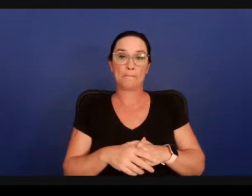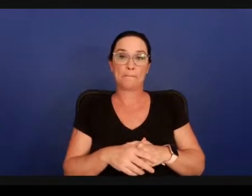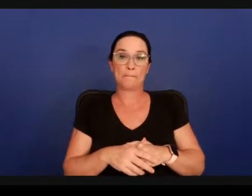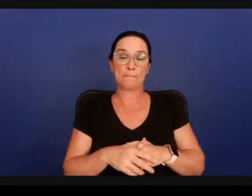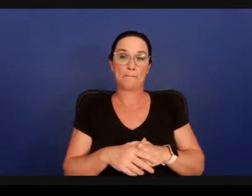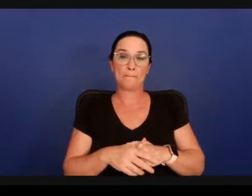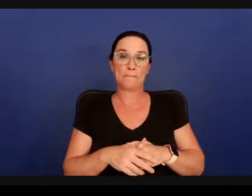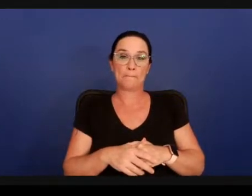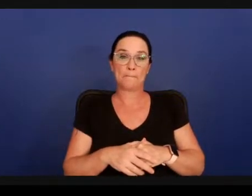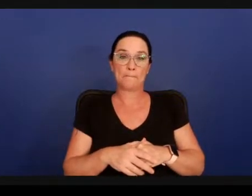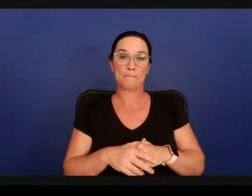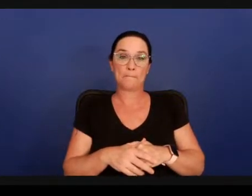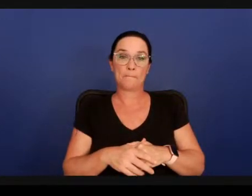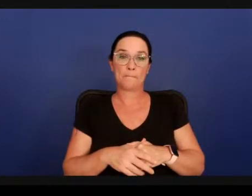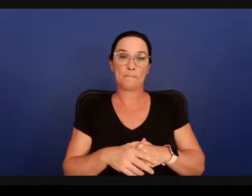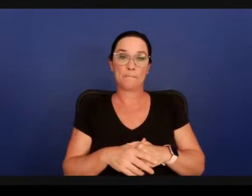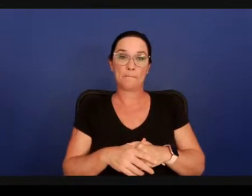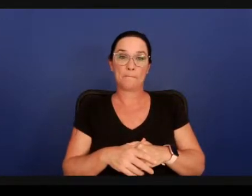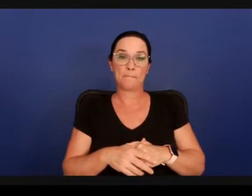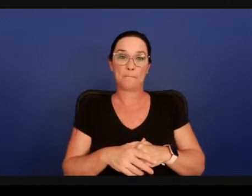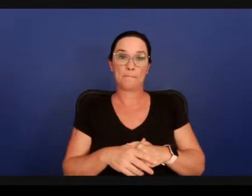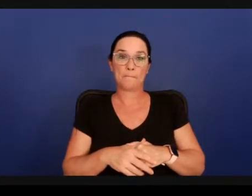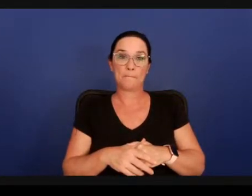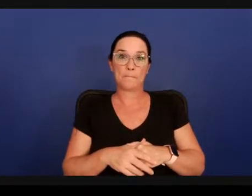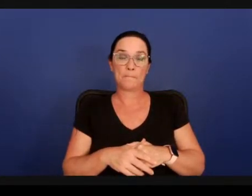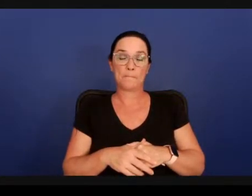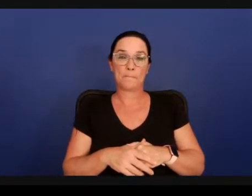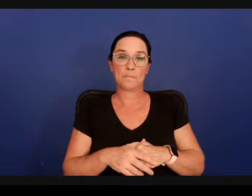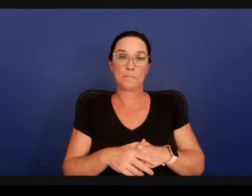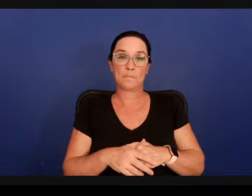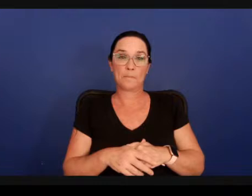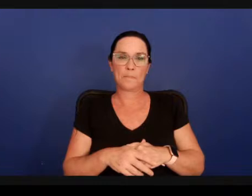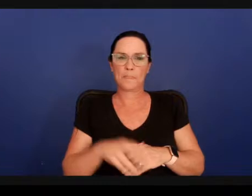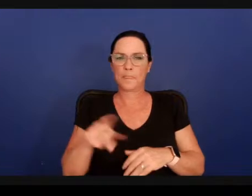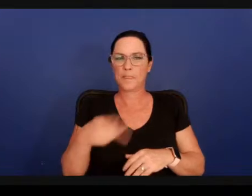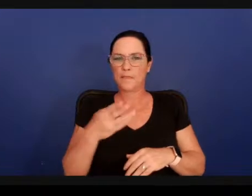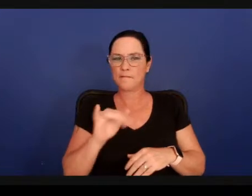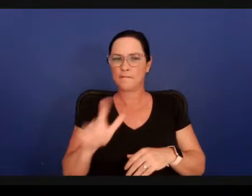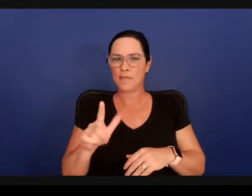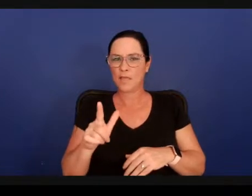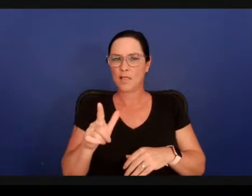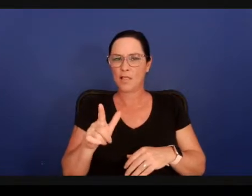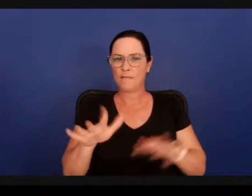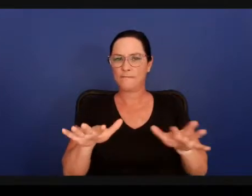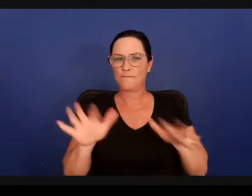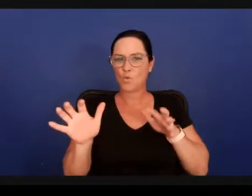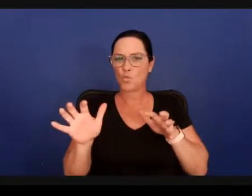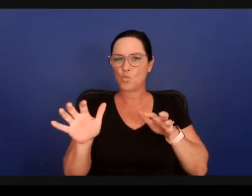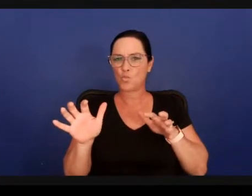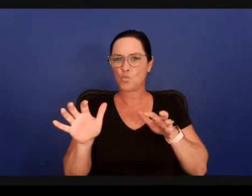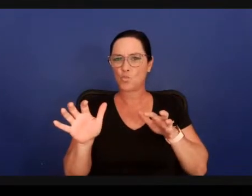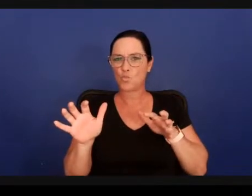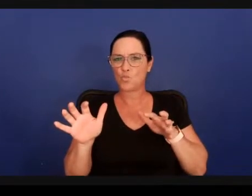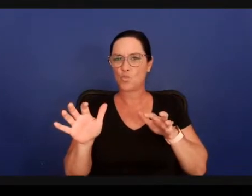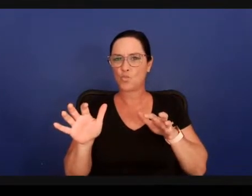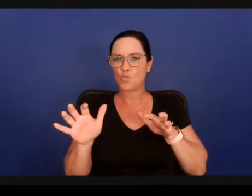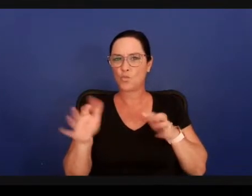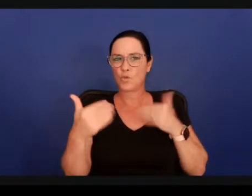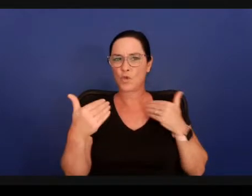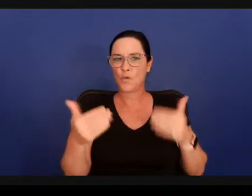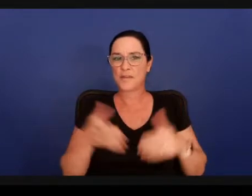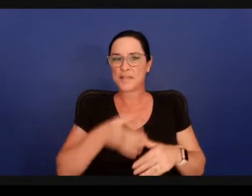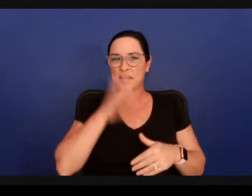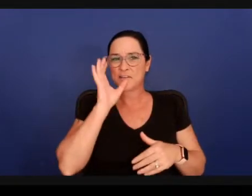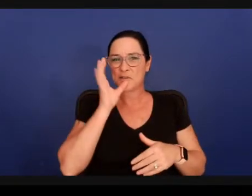Pardon me, I'm not sure if you can see me. Maybe I'm frozen. Yeah, I think you froze there, Phil. And go ahead and take a drink of